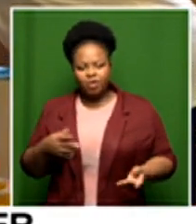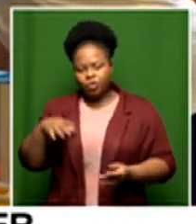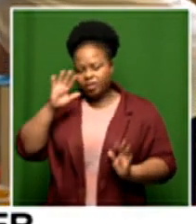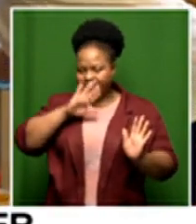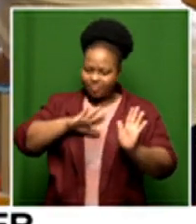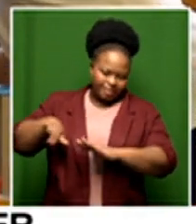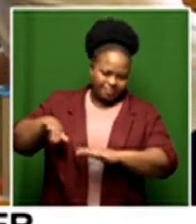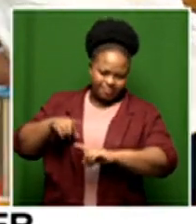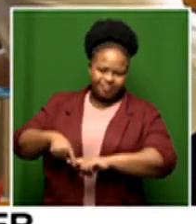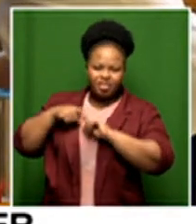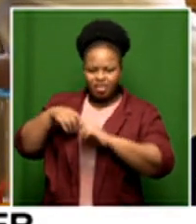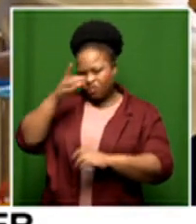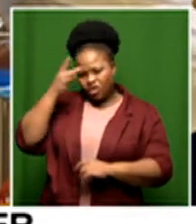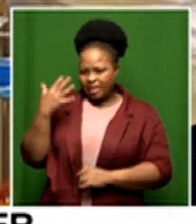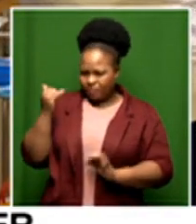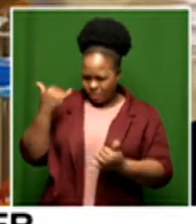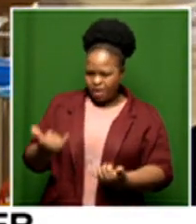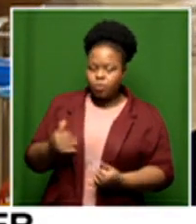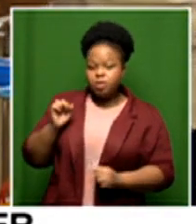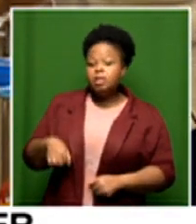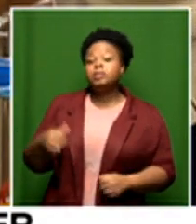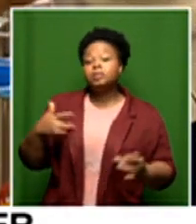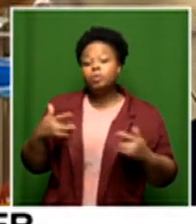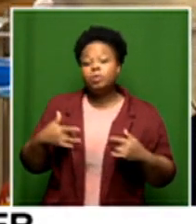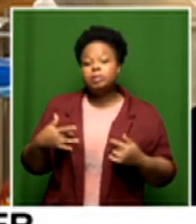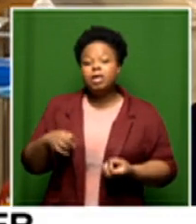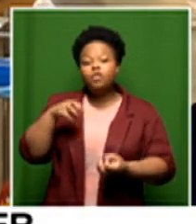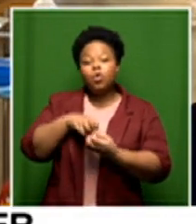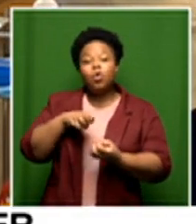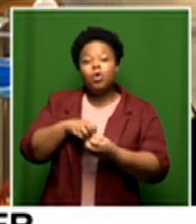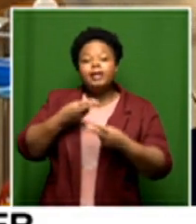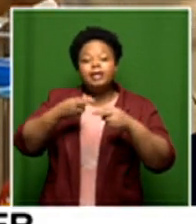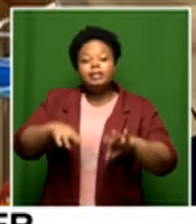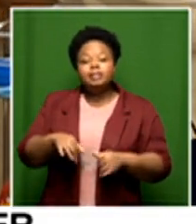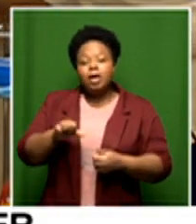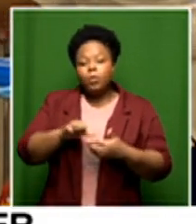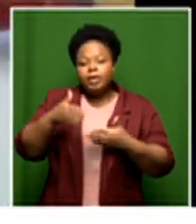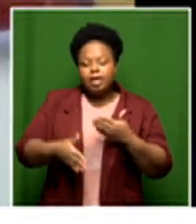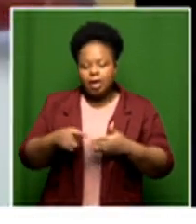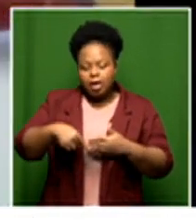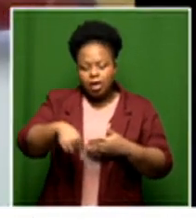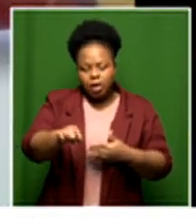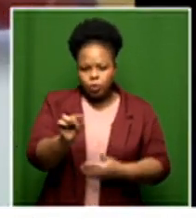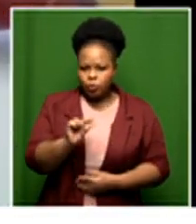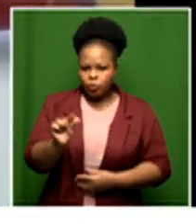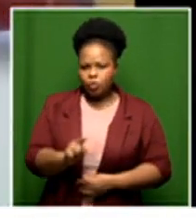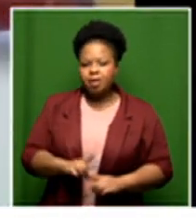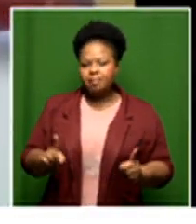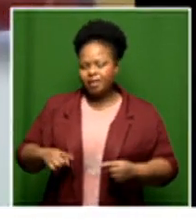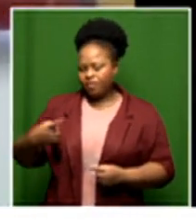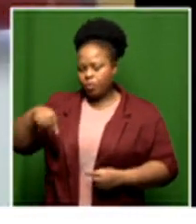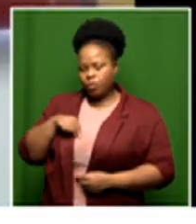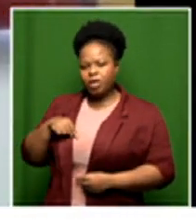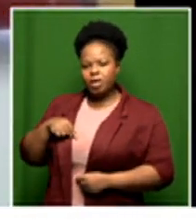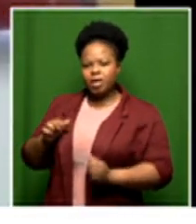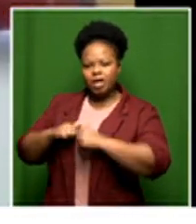back burner for now. Yes, we are worried about Easter weekend coming up. From SAMA's side, what we would think would be